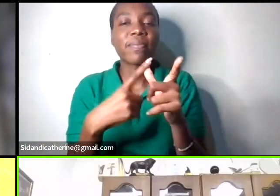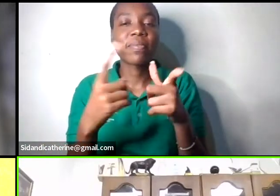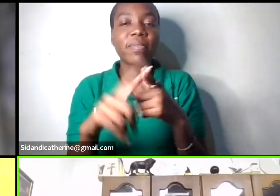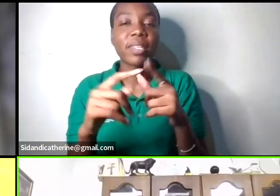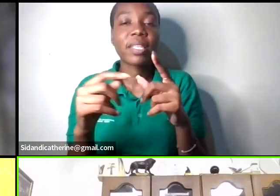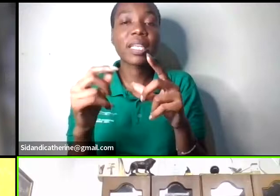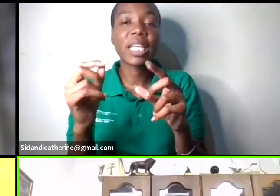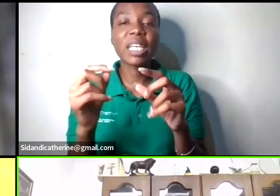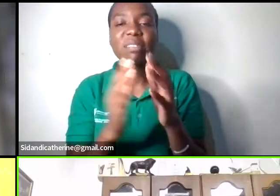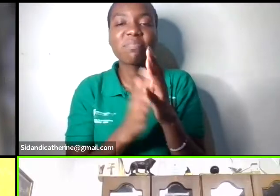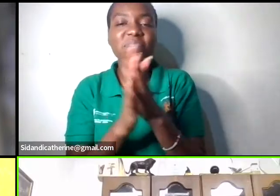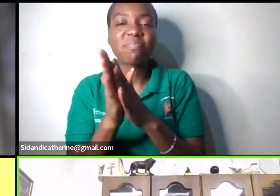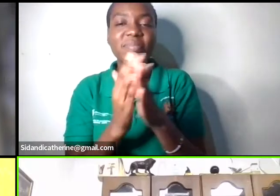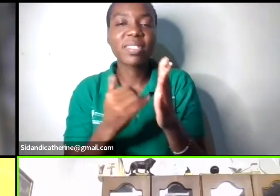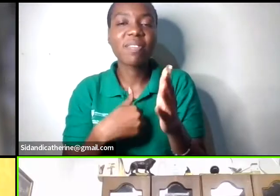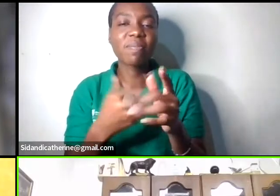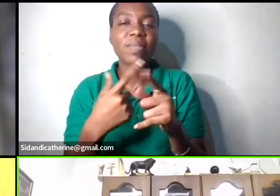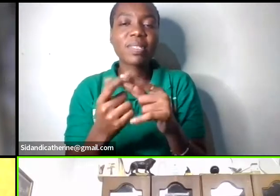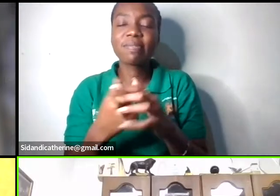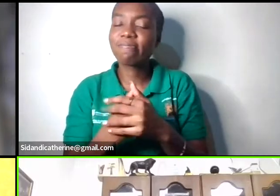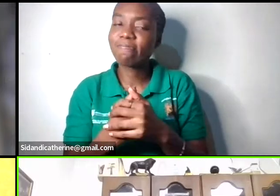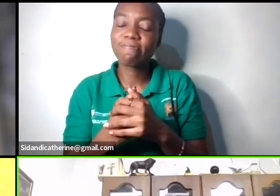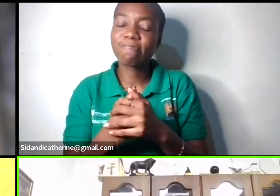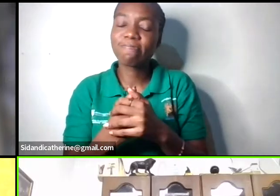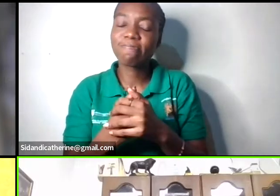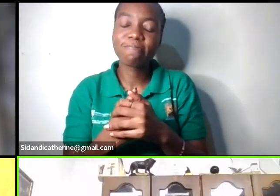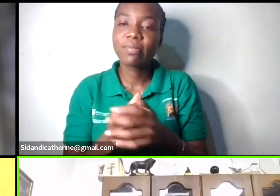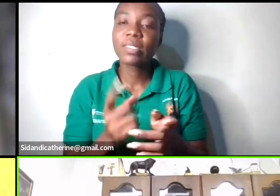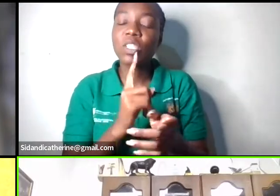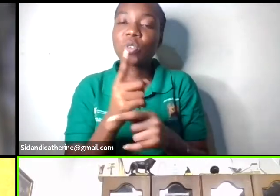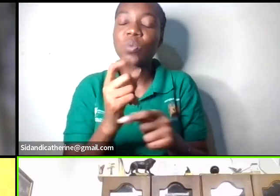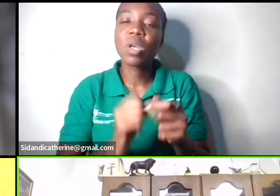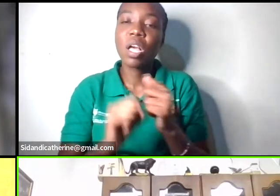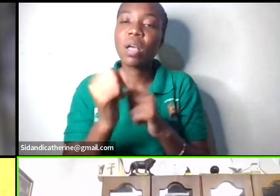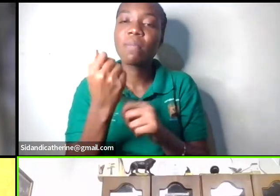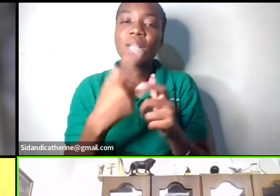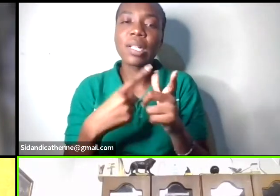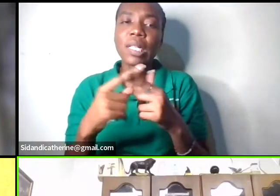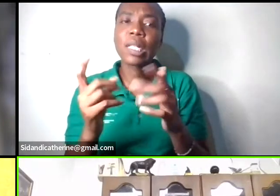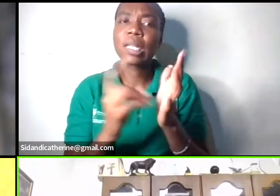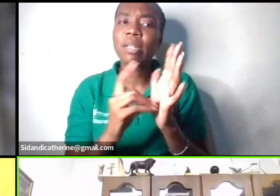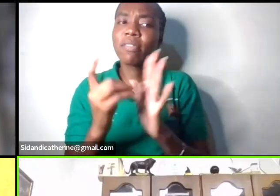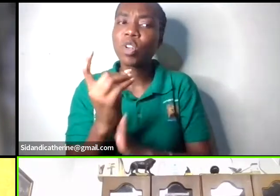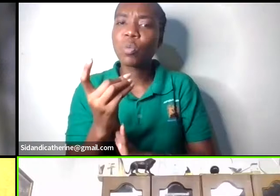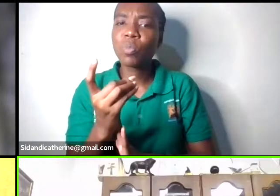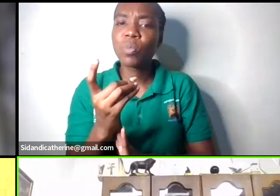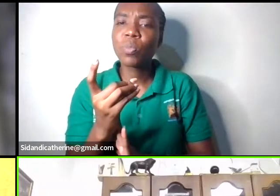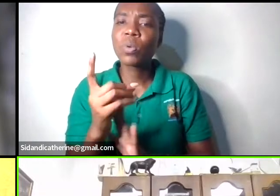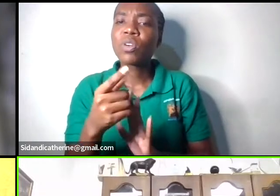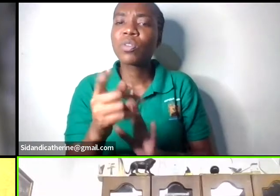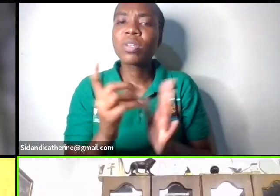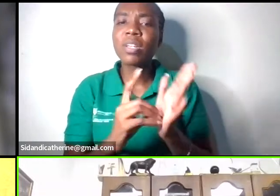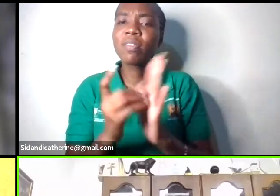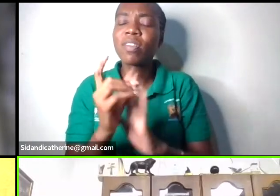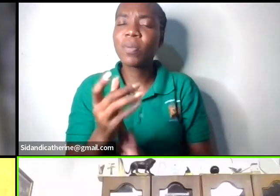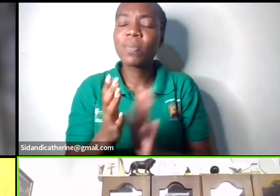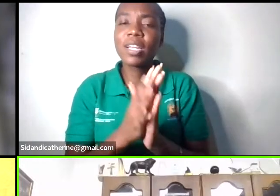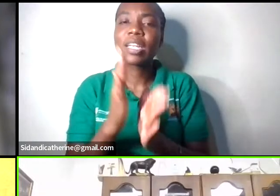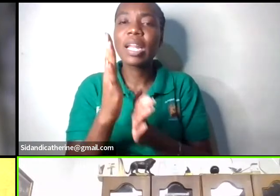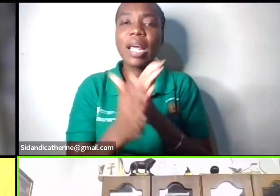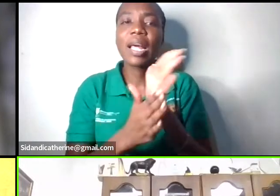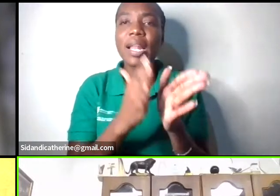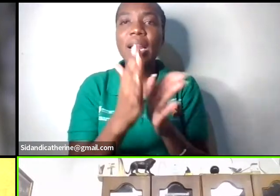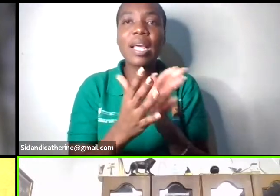money. And then they work up the private sector. Can you develop it? And can we get into an arrangement where you get